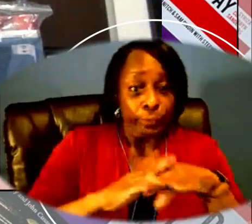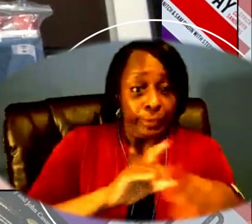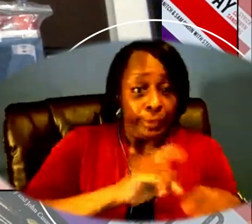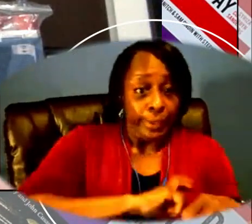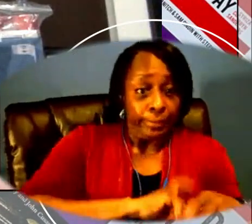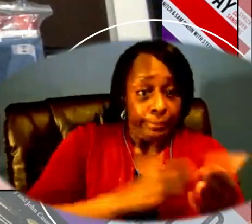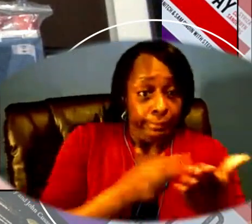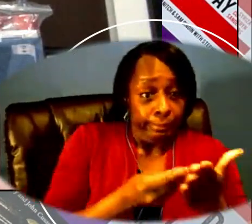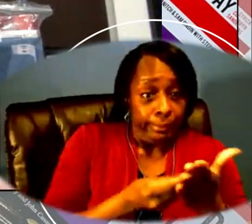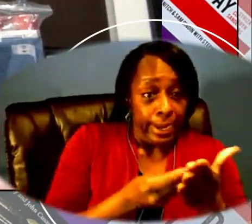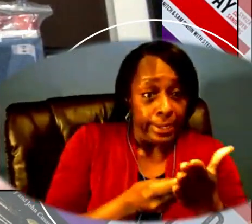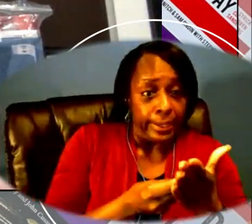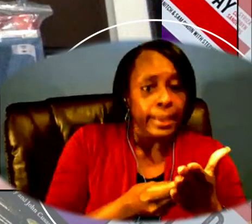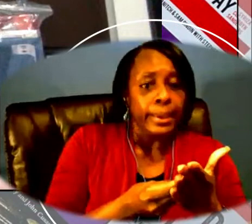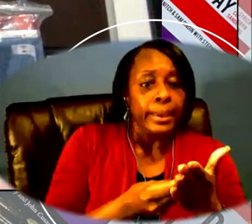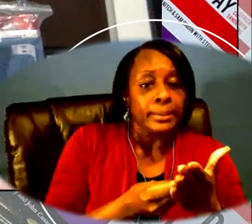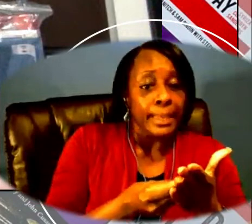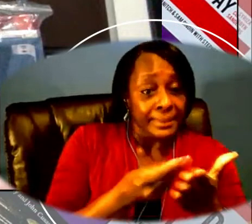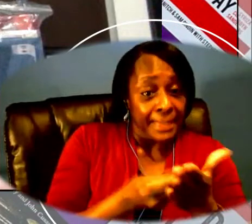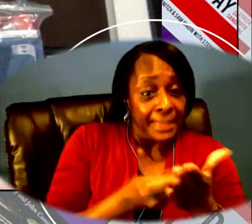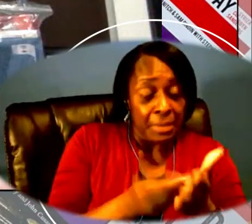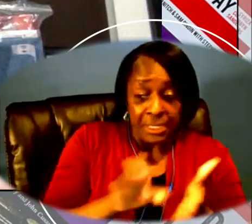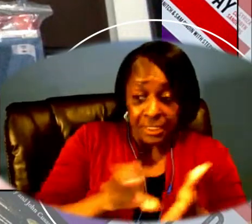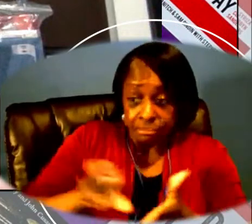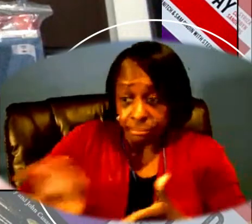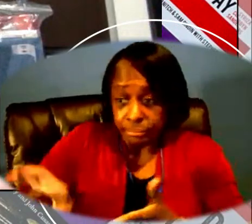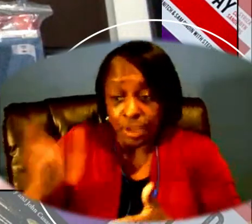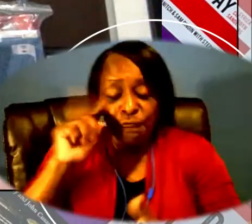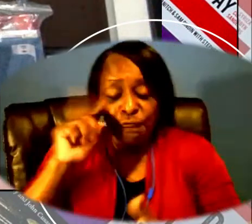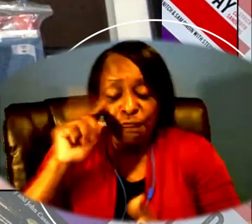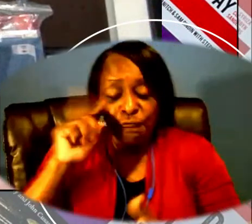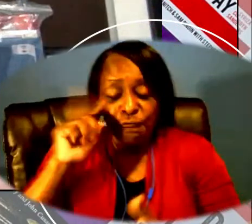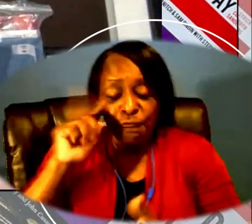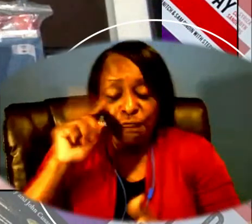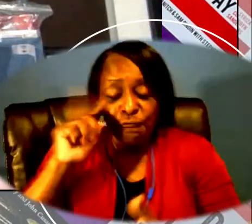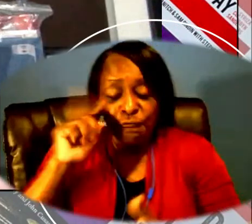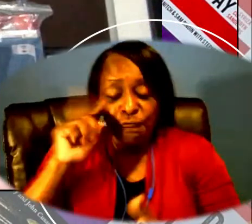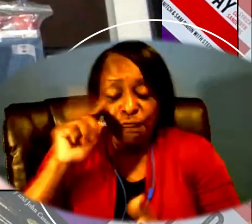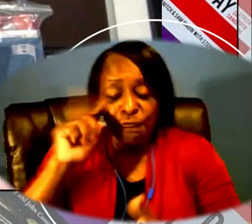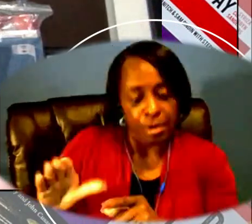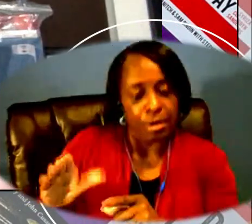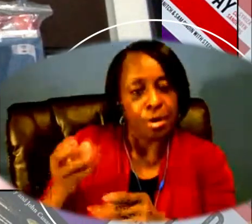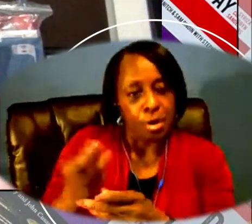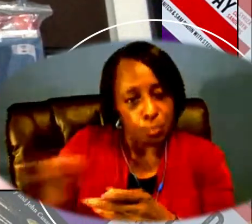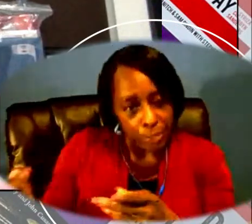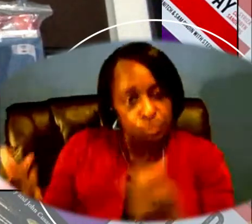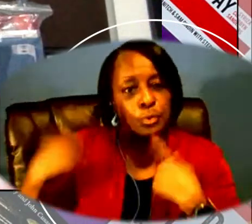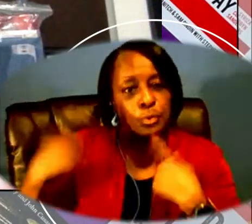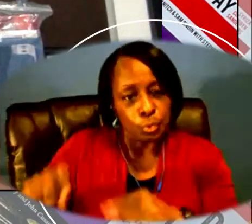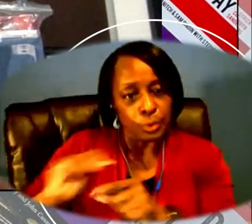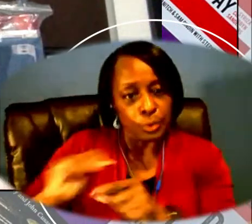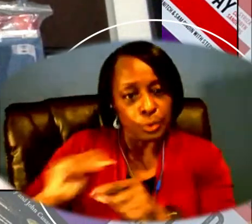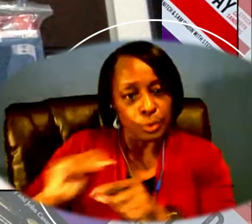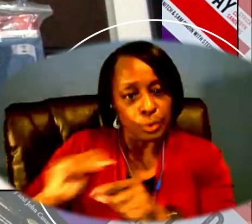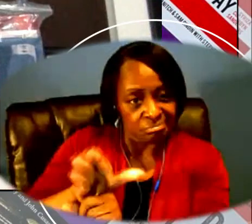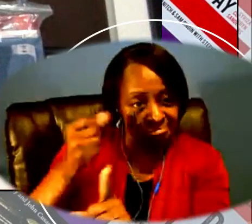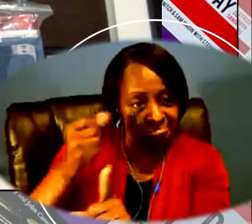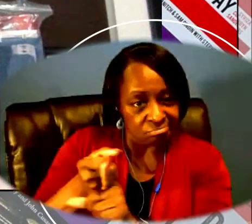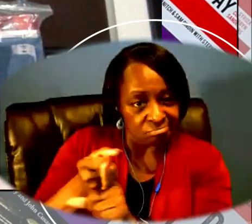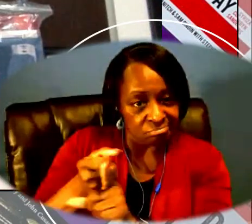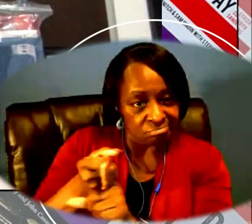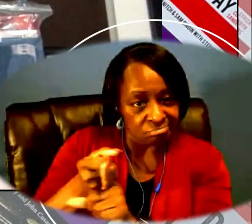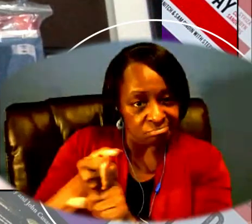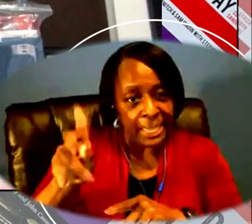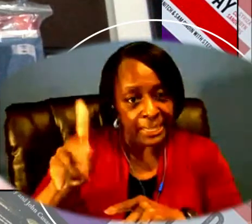actually be making sure that people have the necessary resources to take care during this global pandemic, and really like having some of those